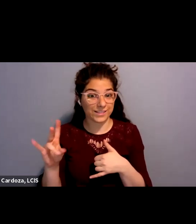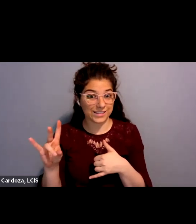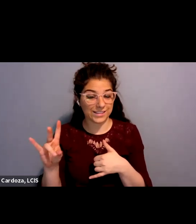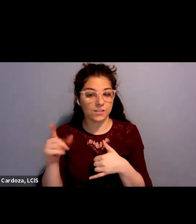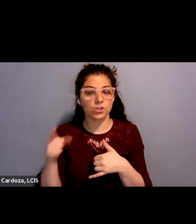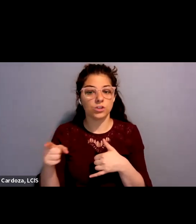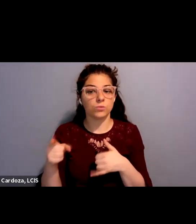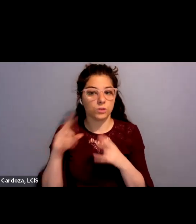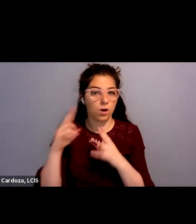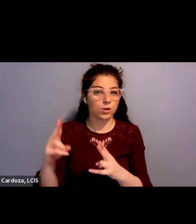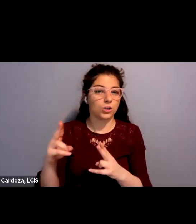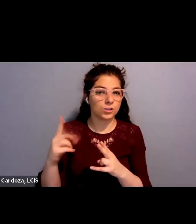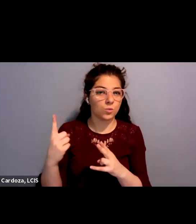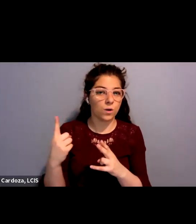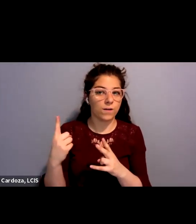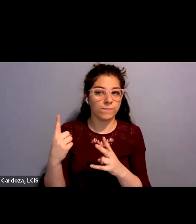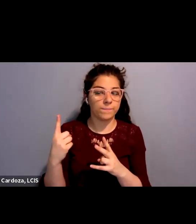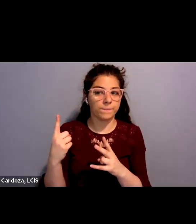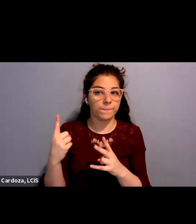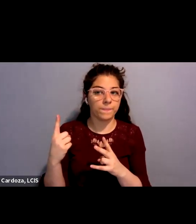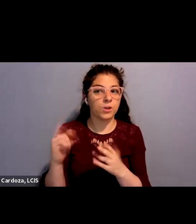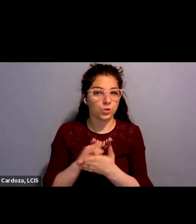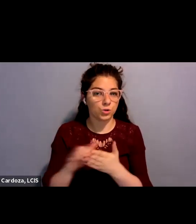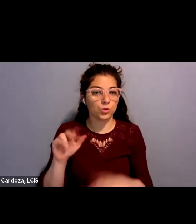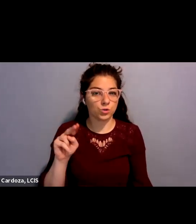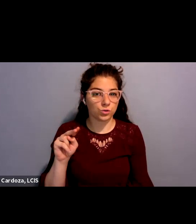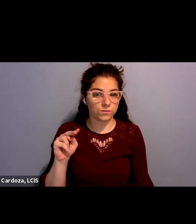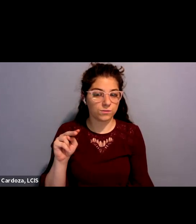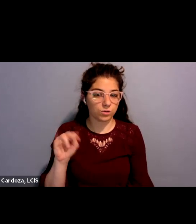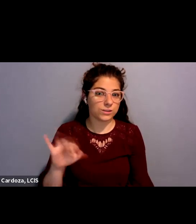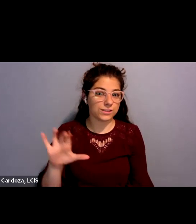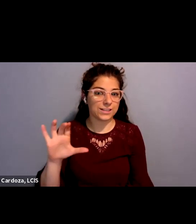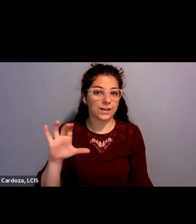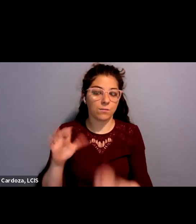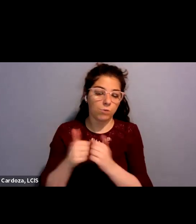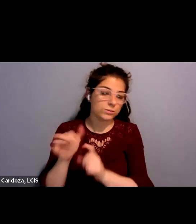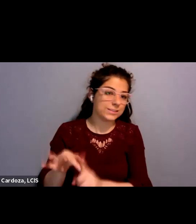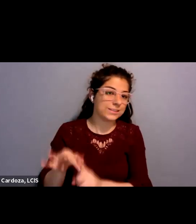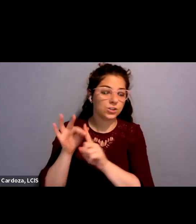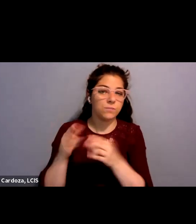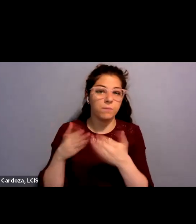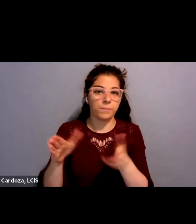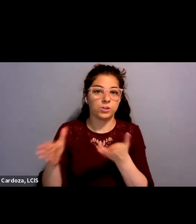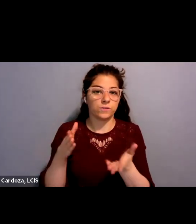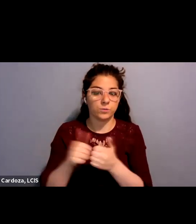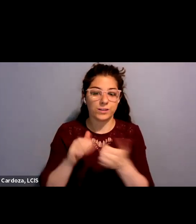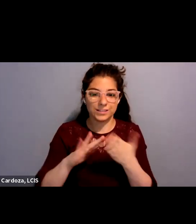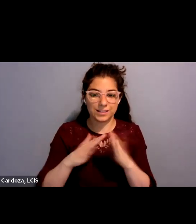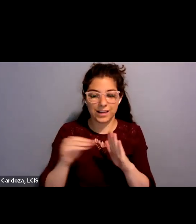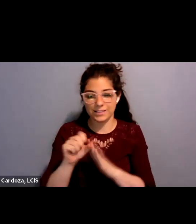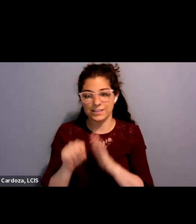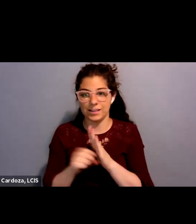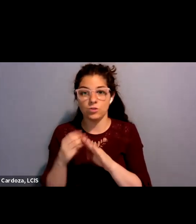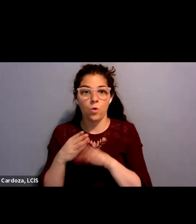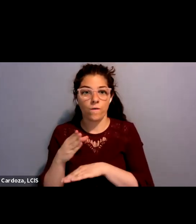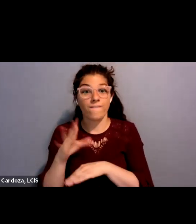was honored as one of New York City's most distinguished public servants with City and State's 50 Over 50